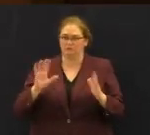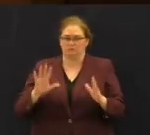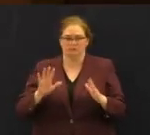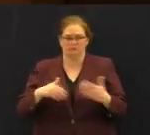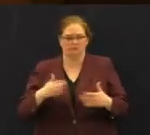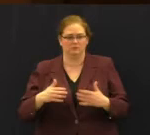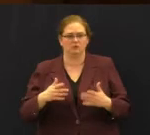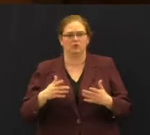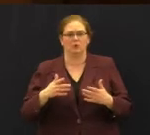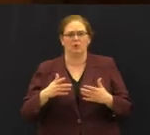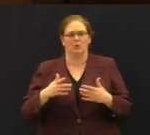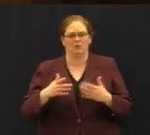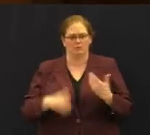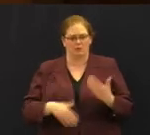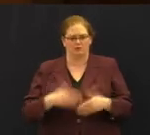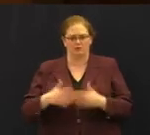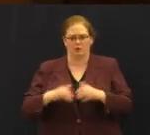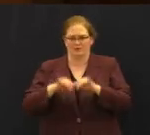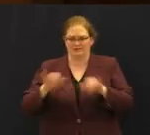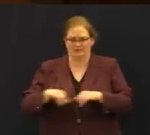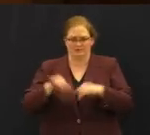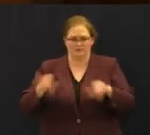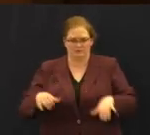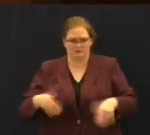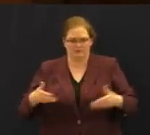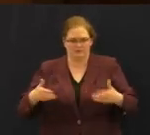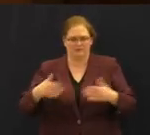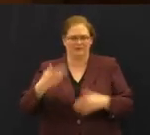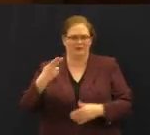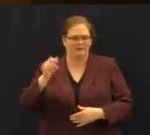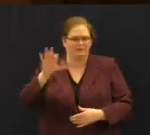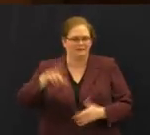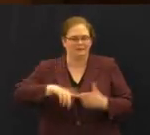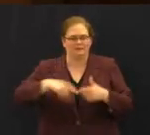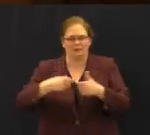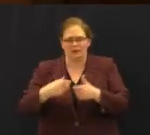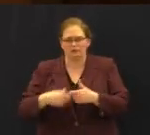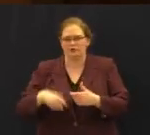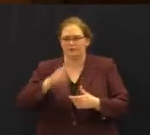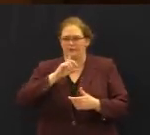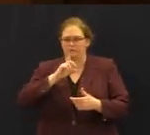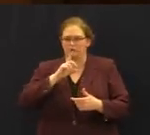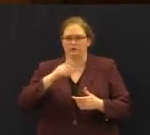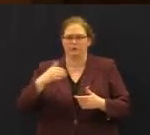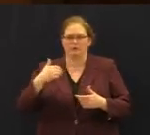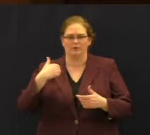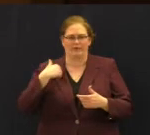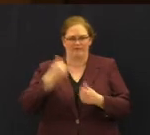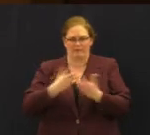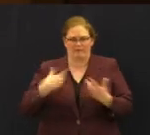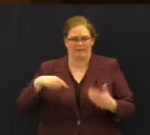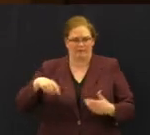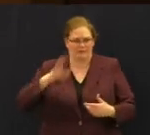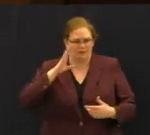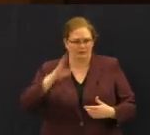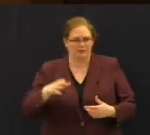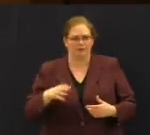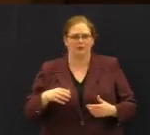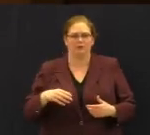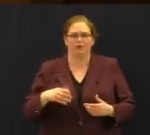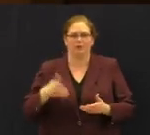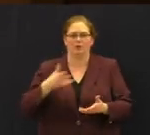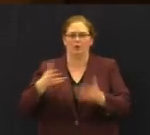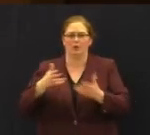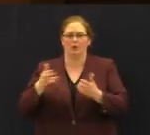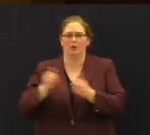the process of just getting all the systems right now up and running, the HVAC, the electrical, making sure they have the lighting that they're going to need. We've been working with